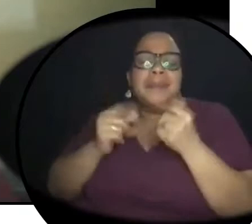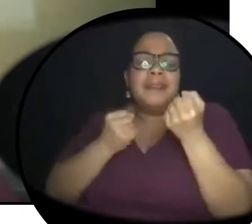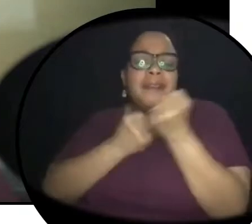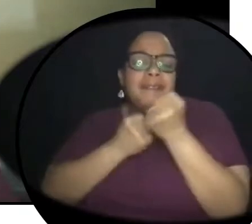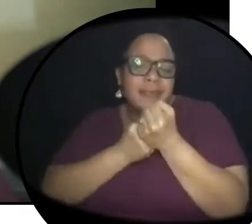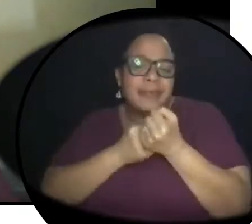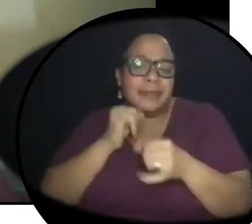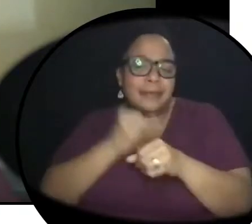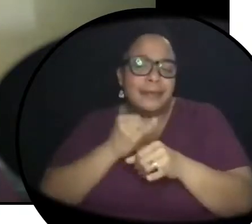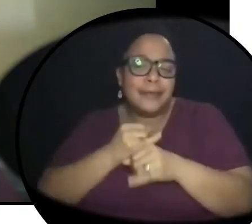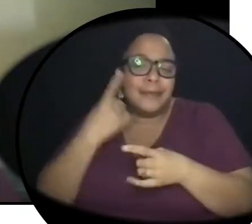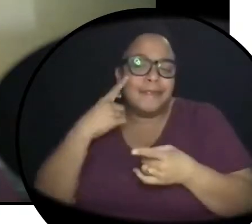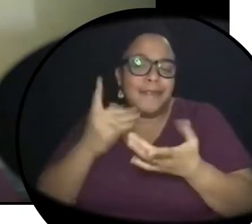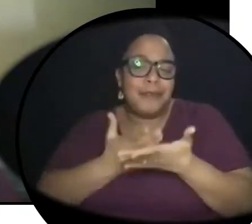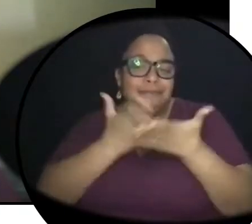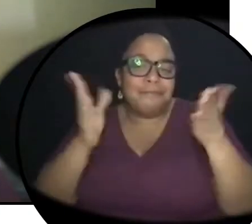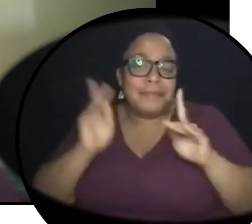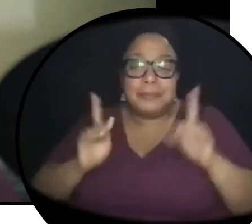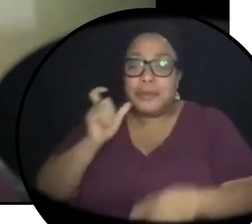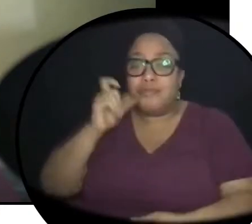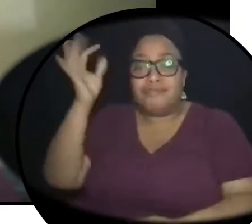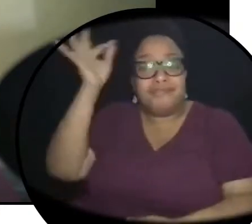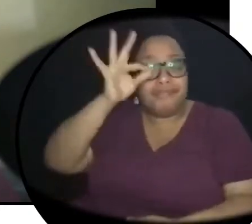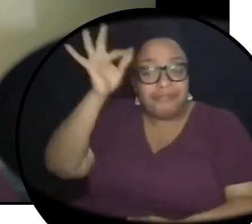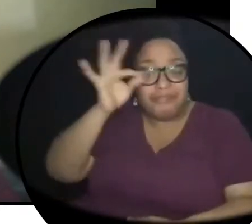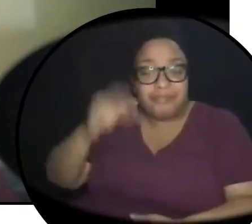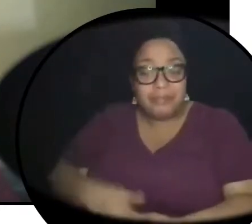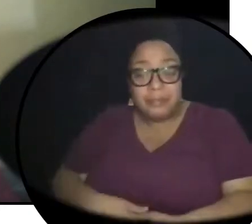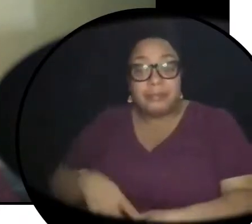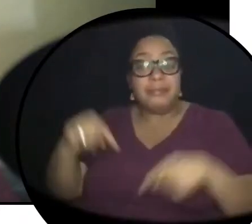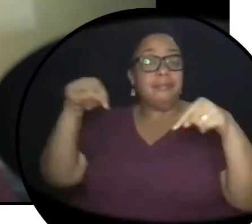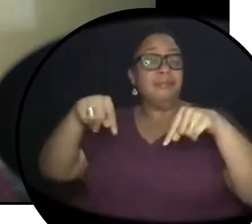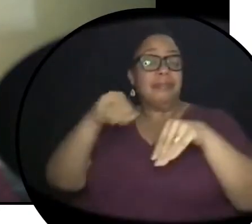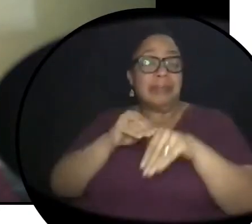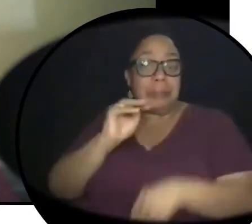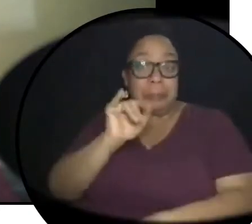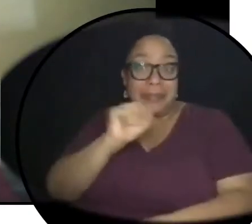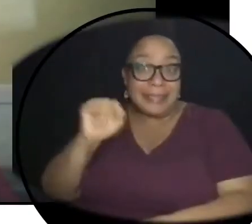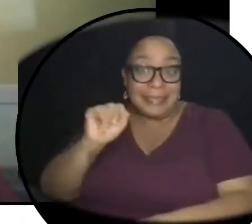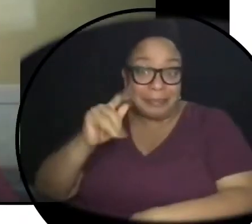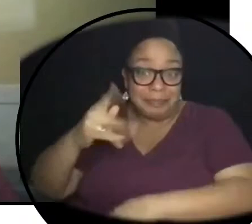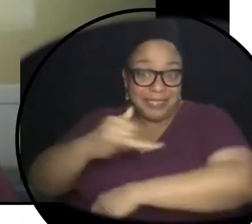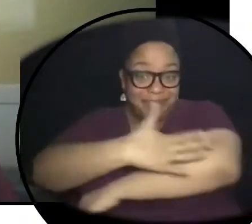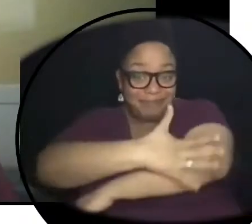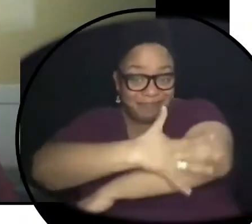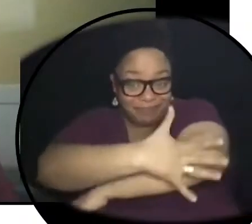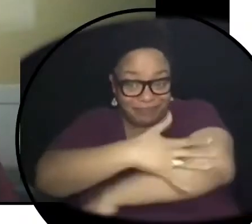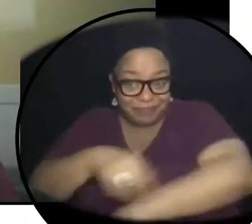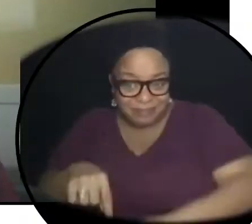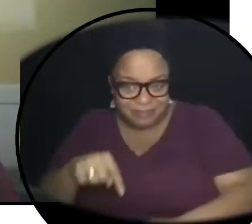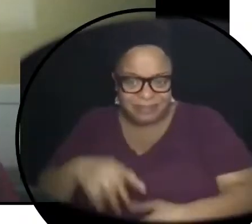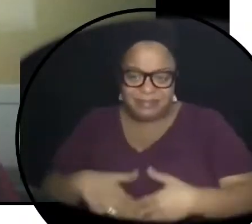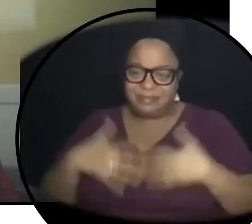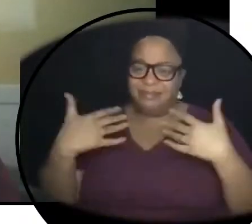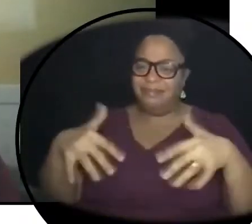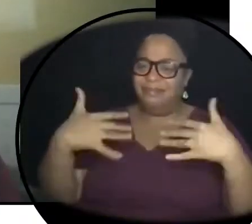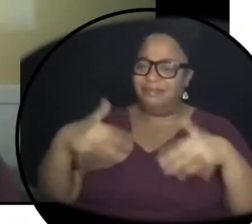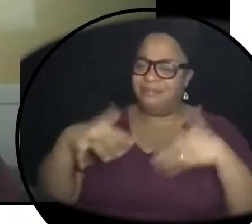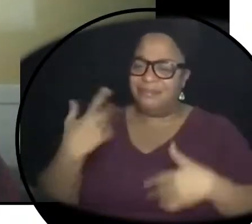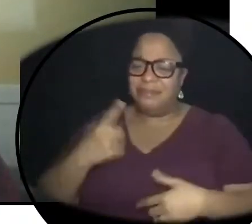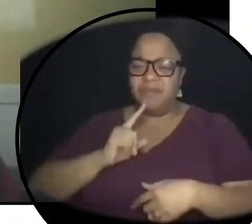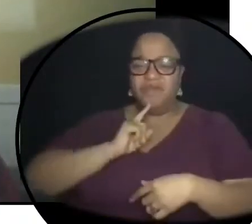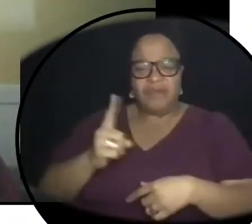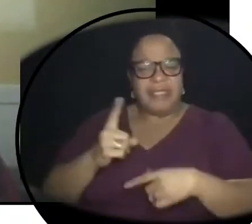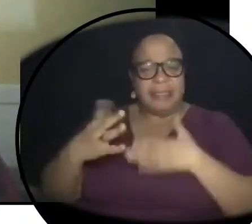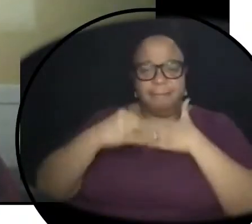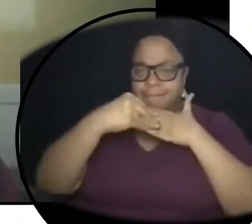we also come from real good stock. I'm sitting in front of a picture among other people of Fannie Lou Hamer, who